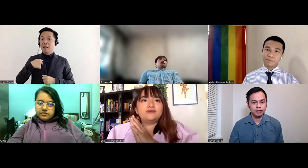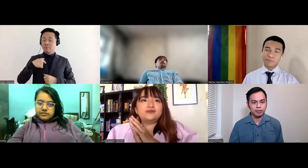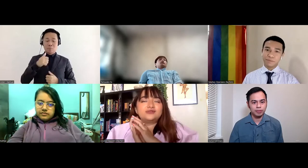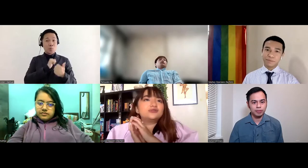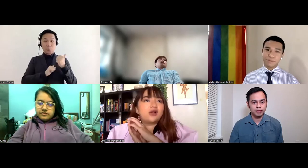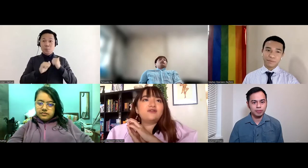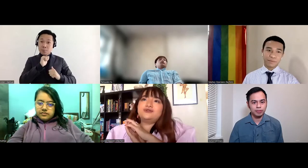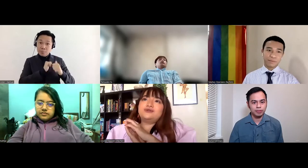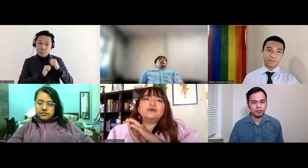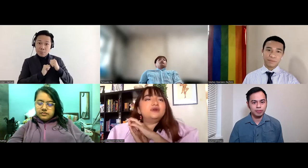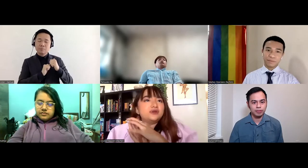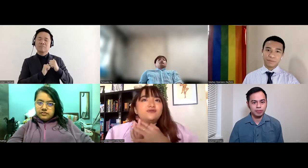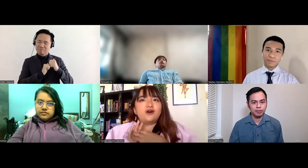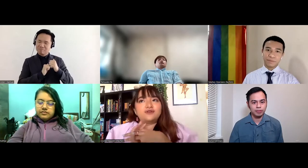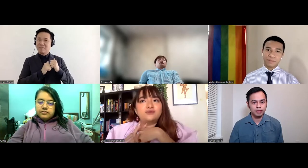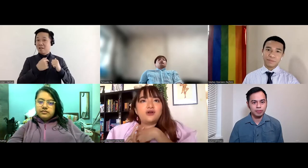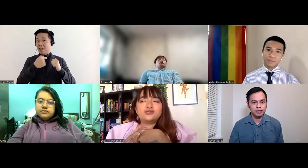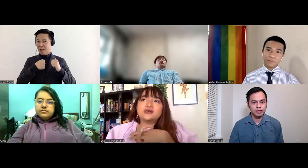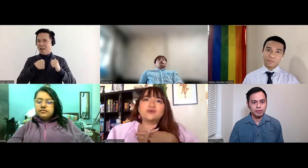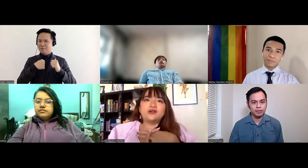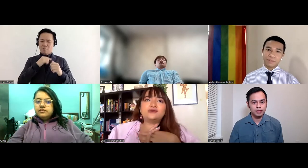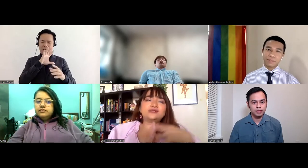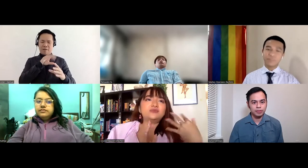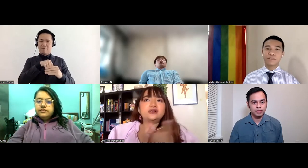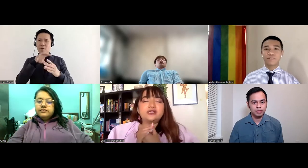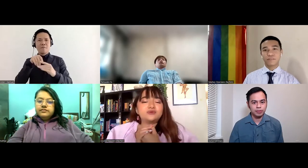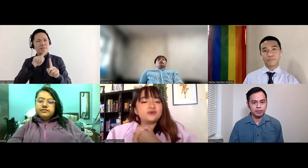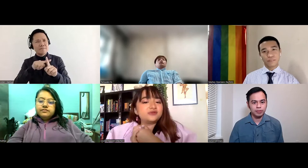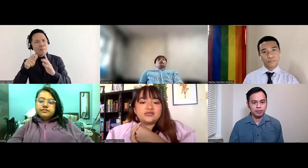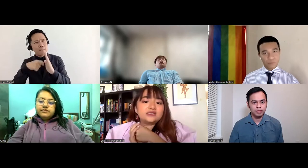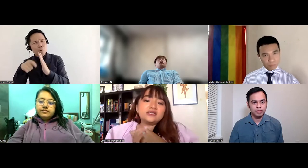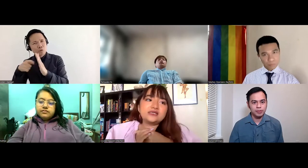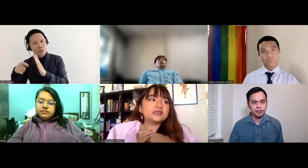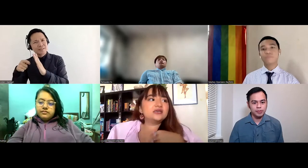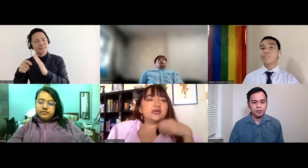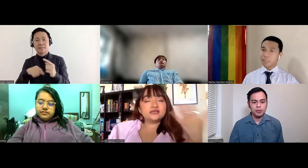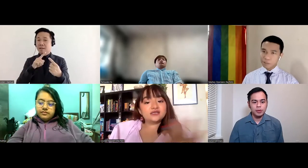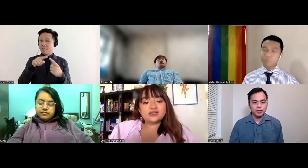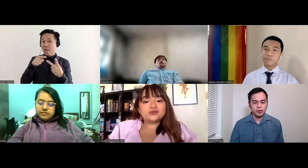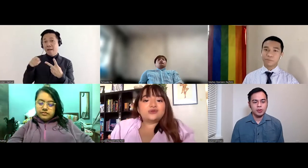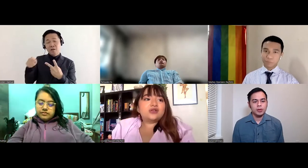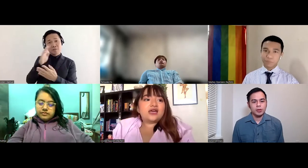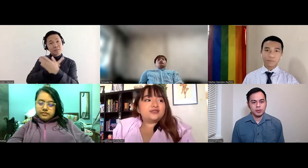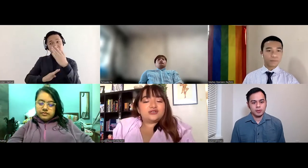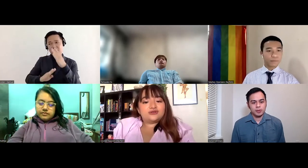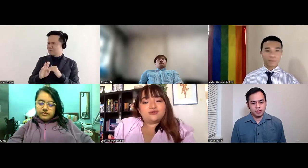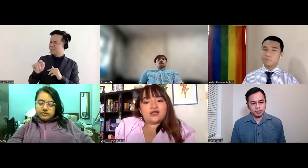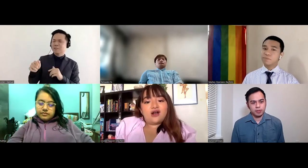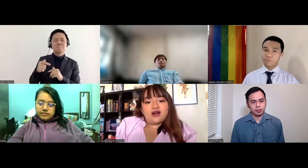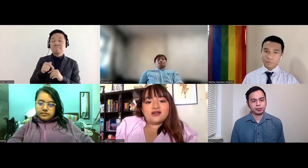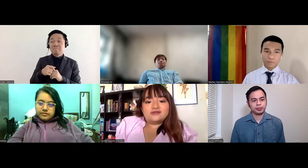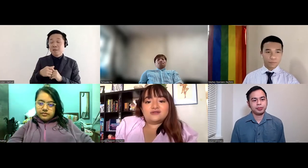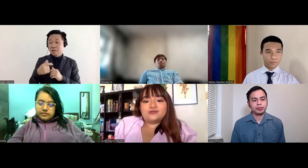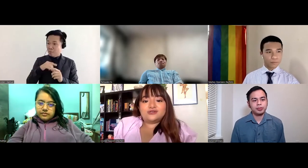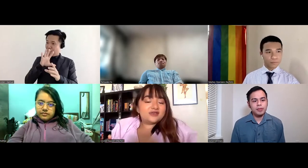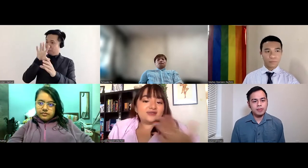I always strive to be involved in projects where disability is represented as incidental and it's just who we